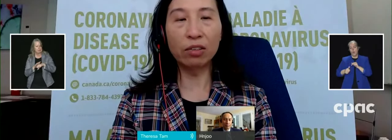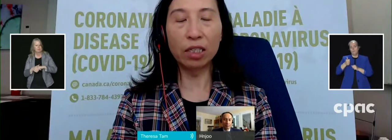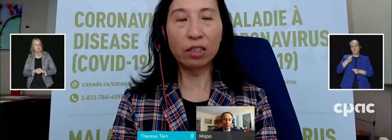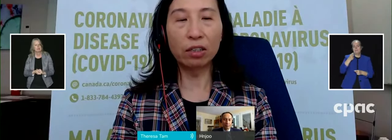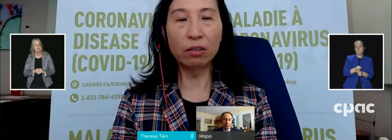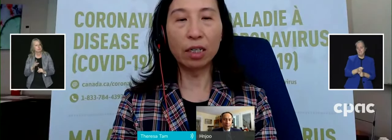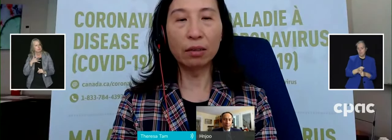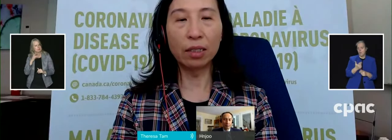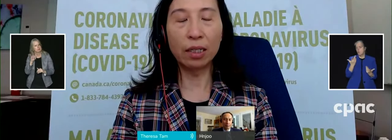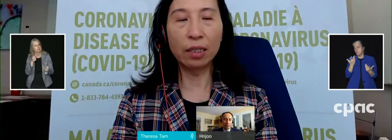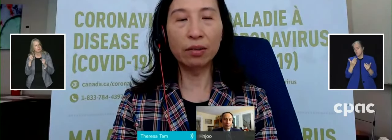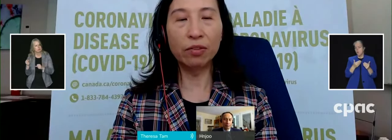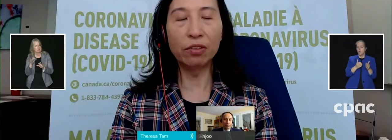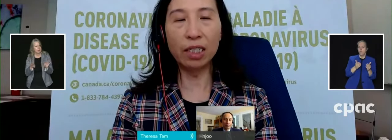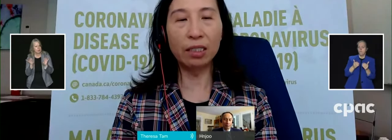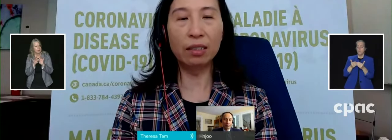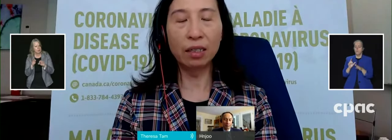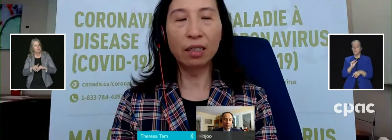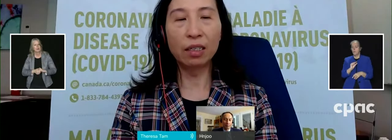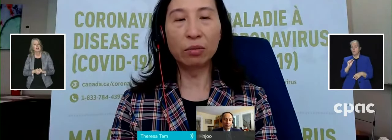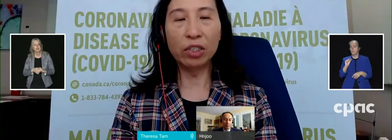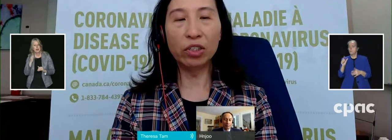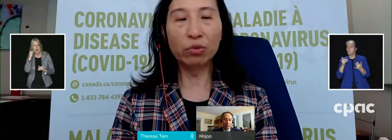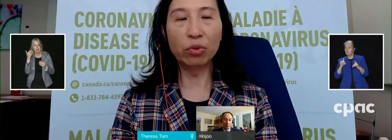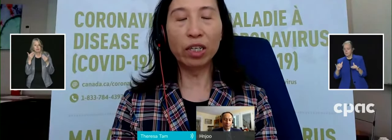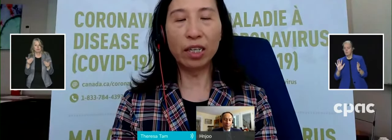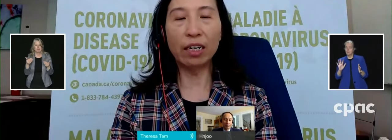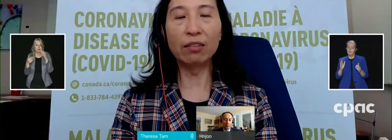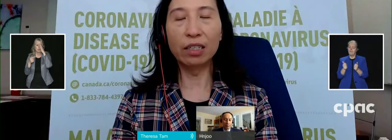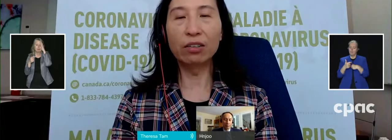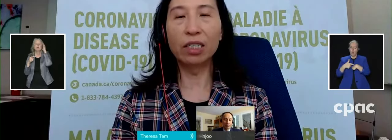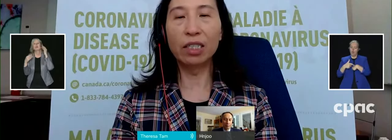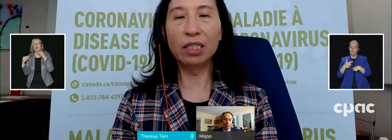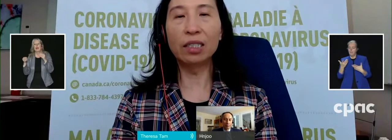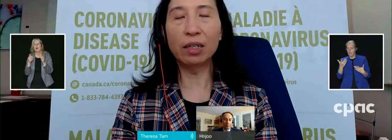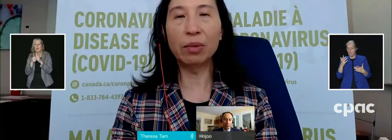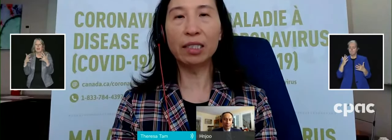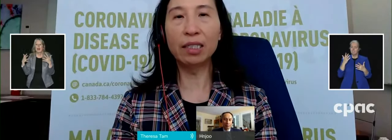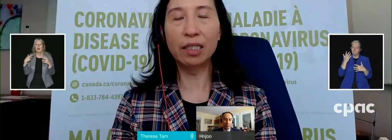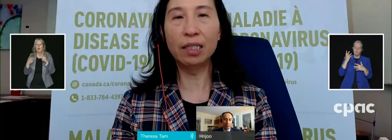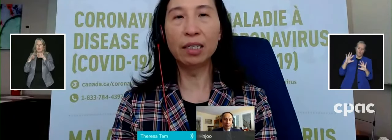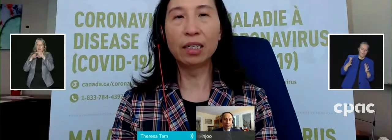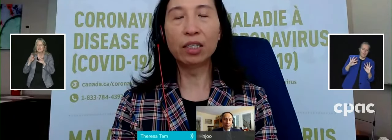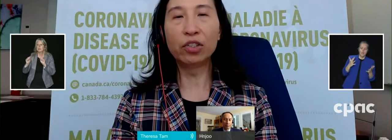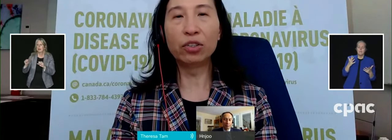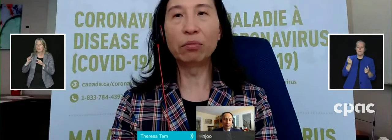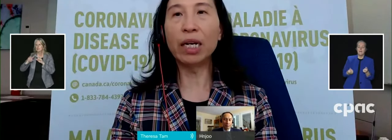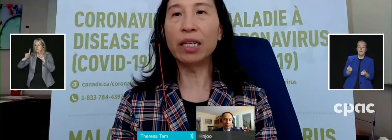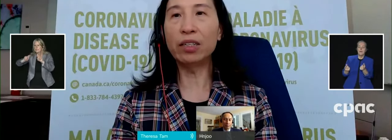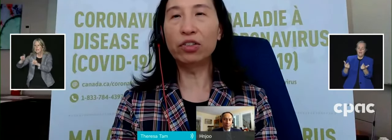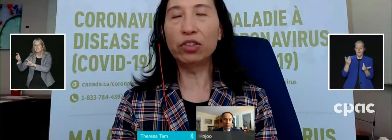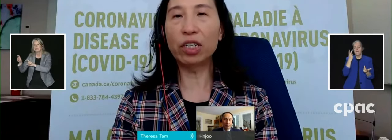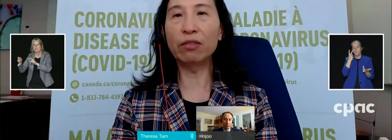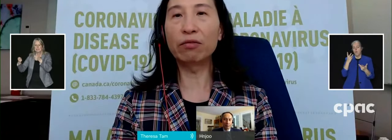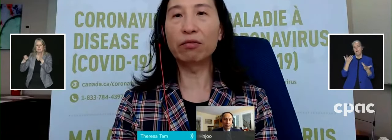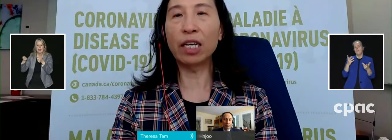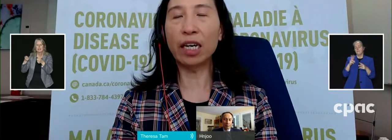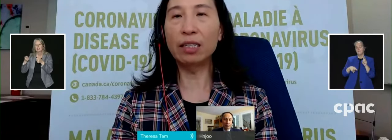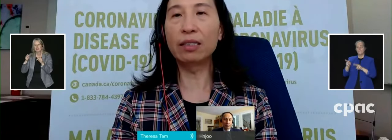that's really critical. If you release your measures without increasing the capacity to